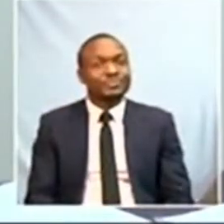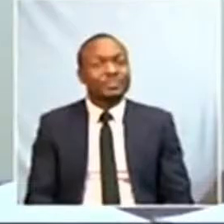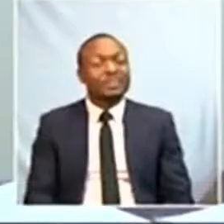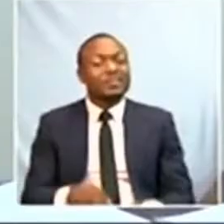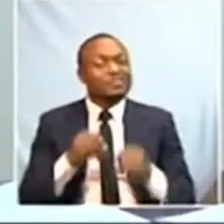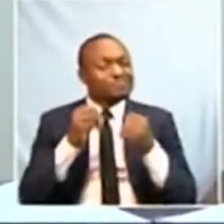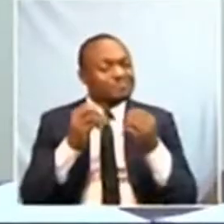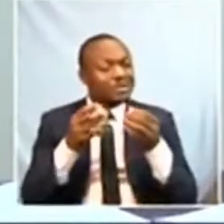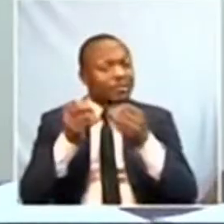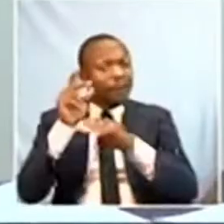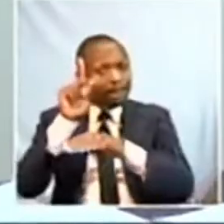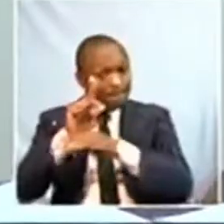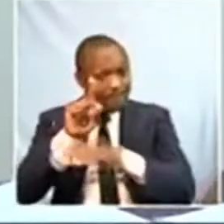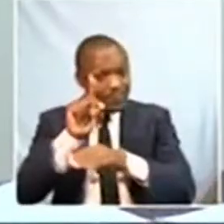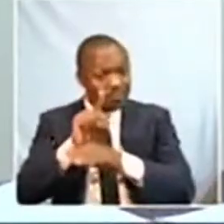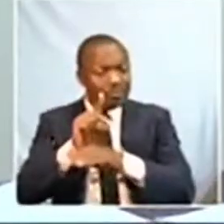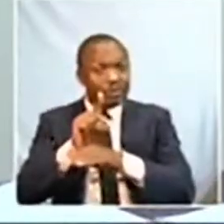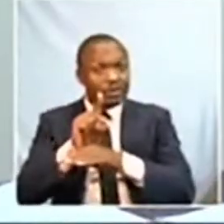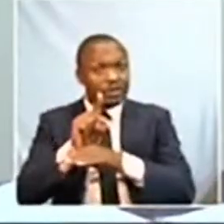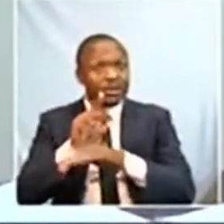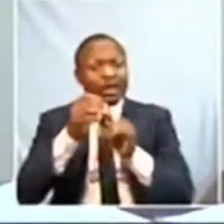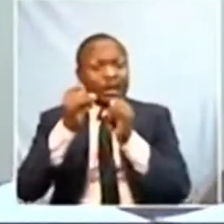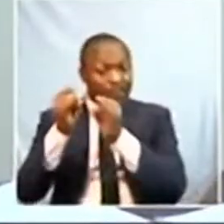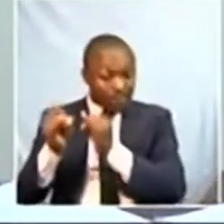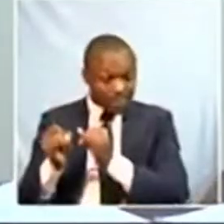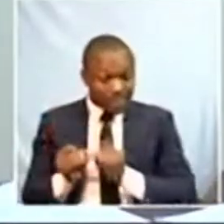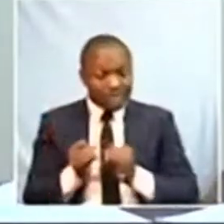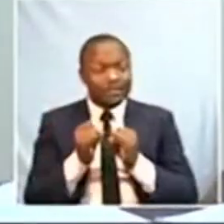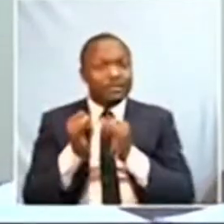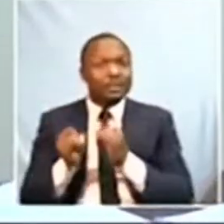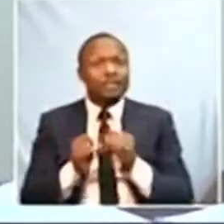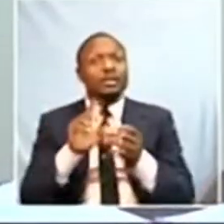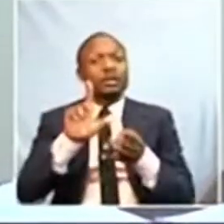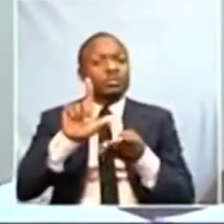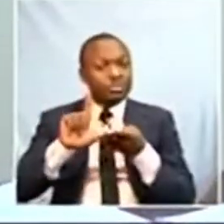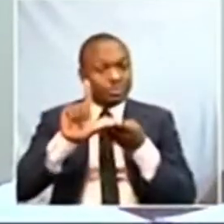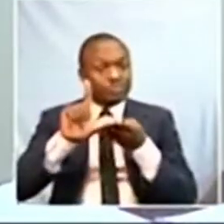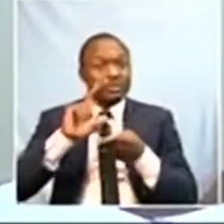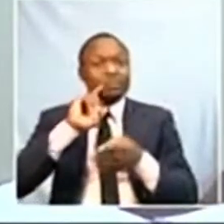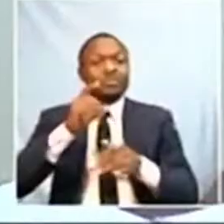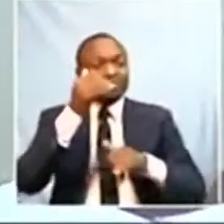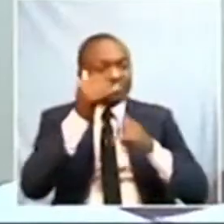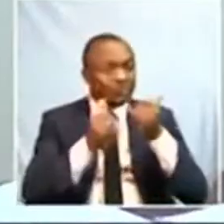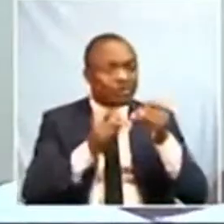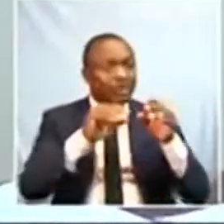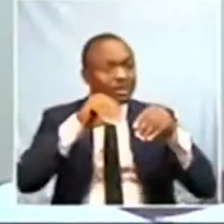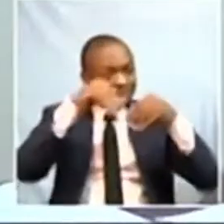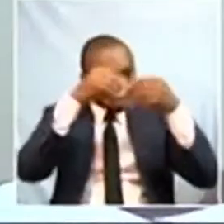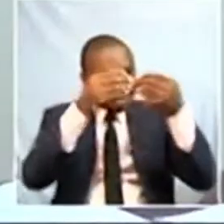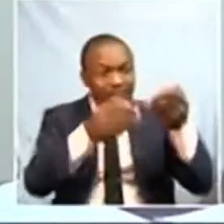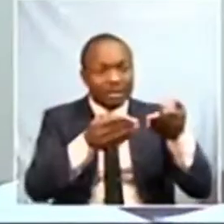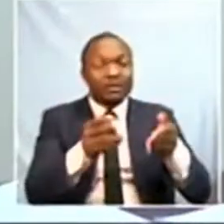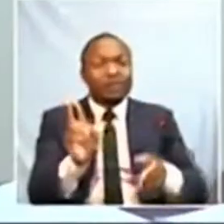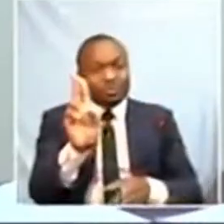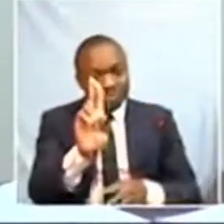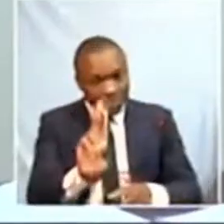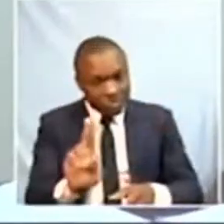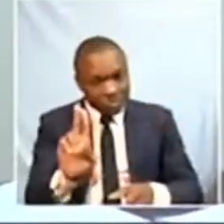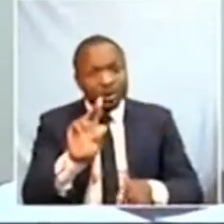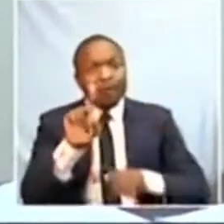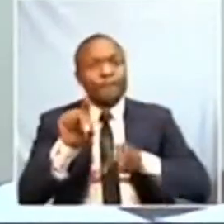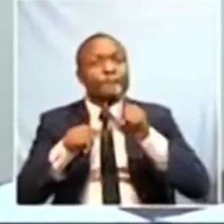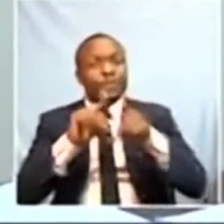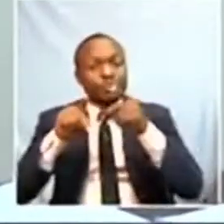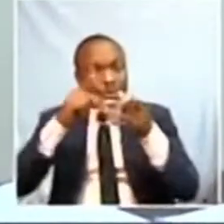Most of the projects that are carried out in Lukulu that are supposed to be completed and handed over and be used by our people, our